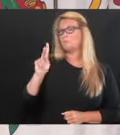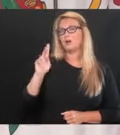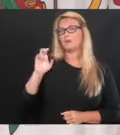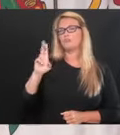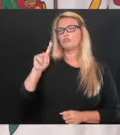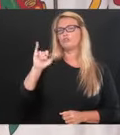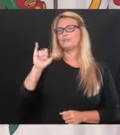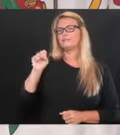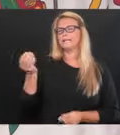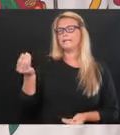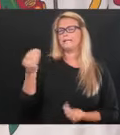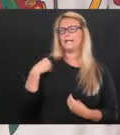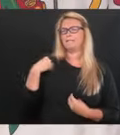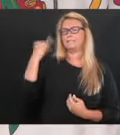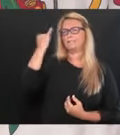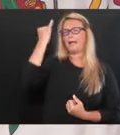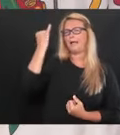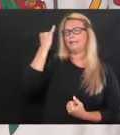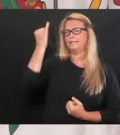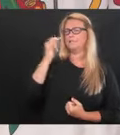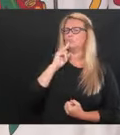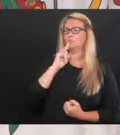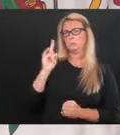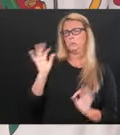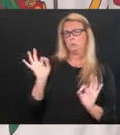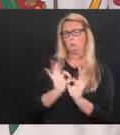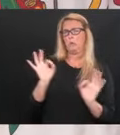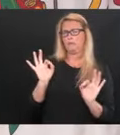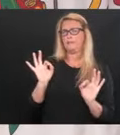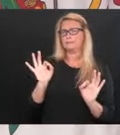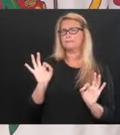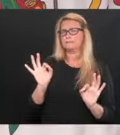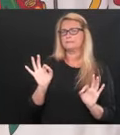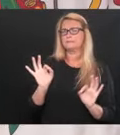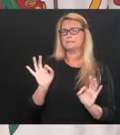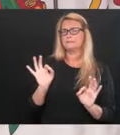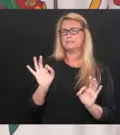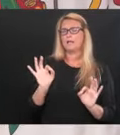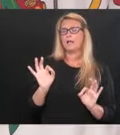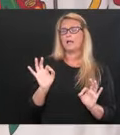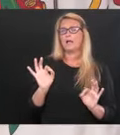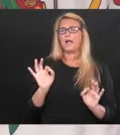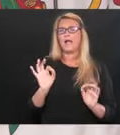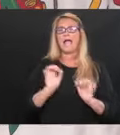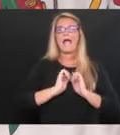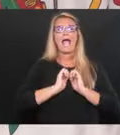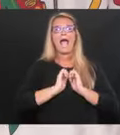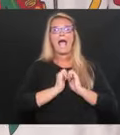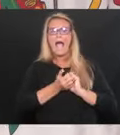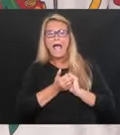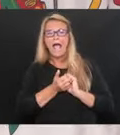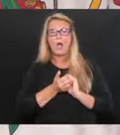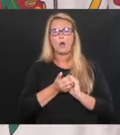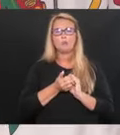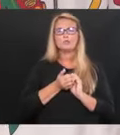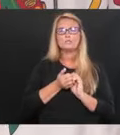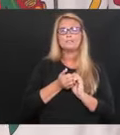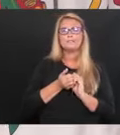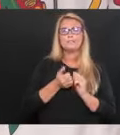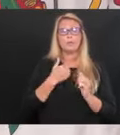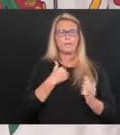some ideas that really are worthy, but from the standpoint of how to appeal to our younger